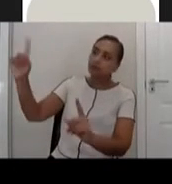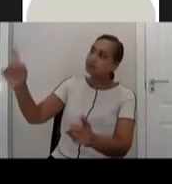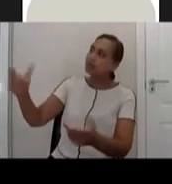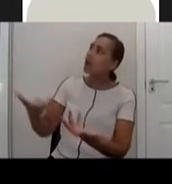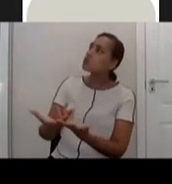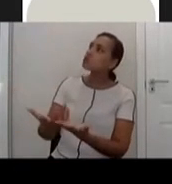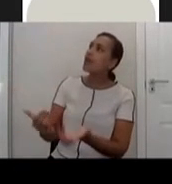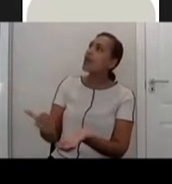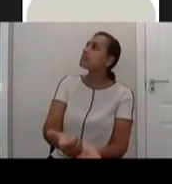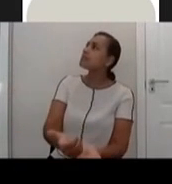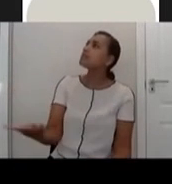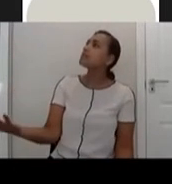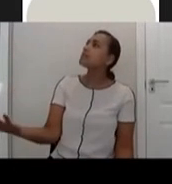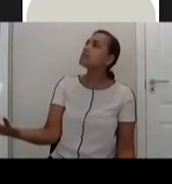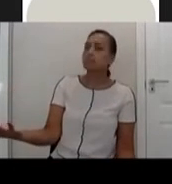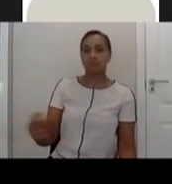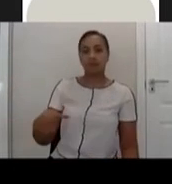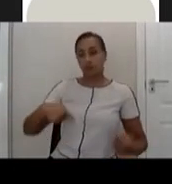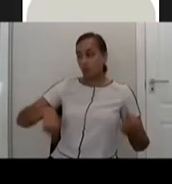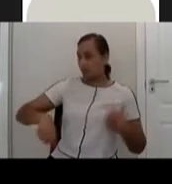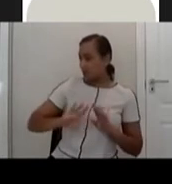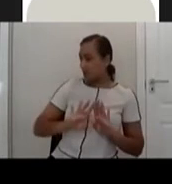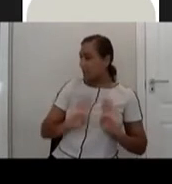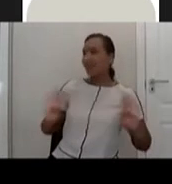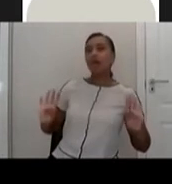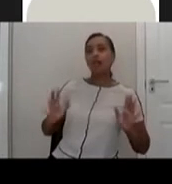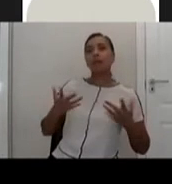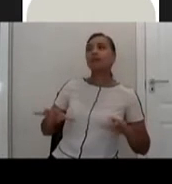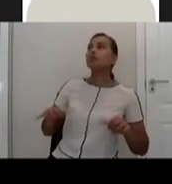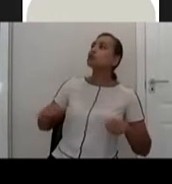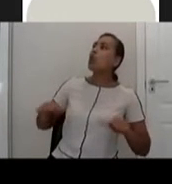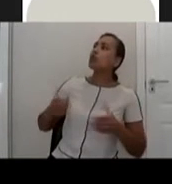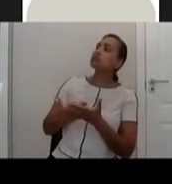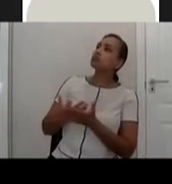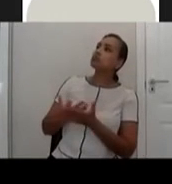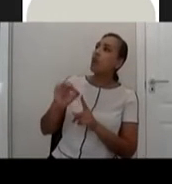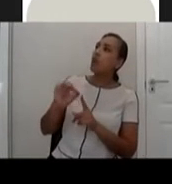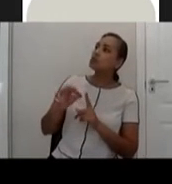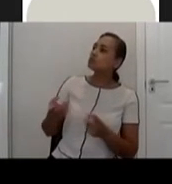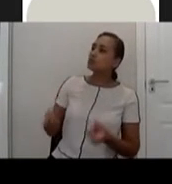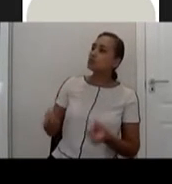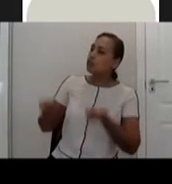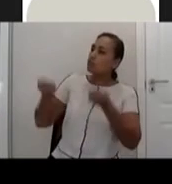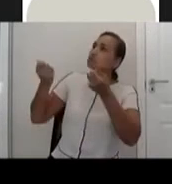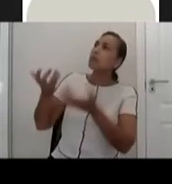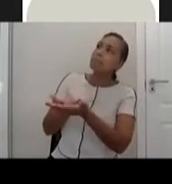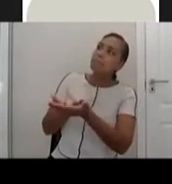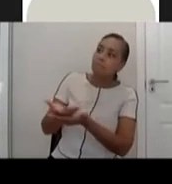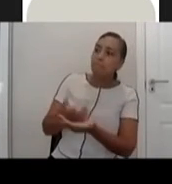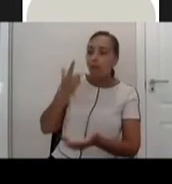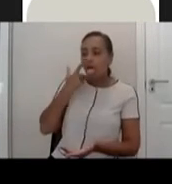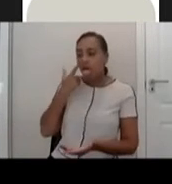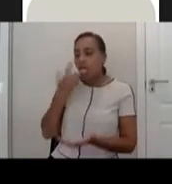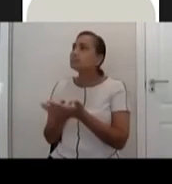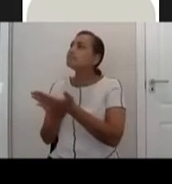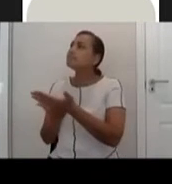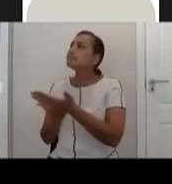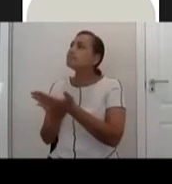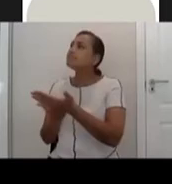And we as public health plan on kind of addressing some of those points and where we can, and working towards